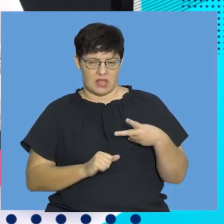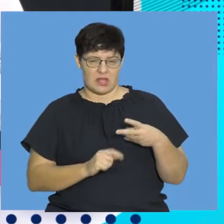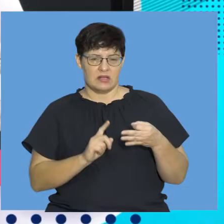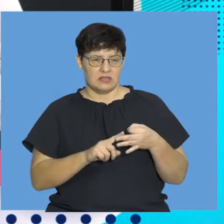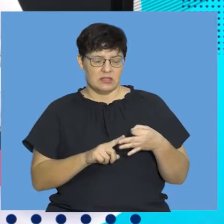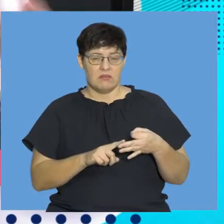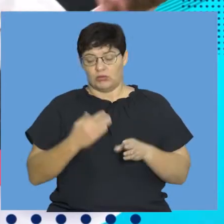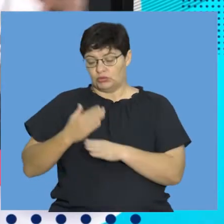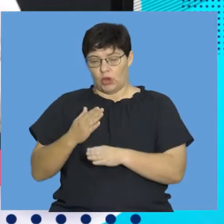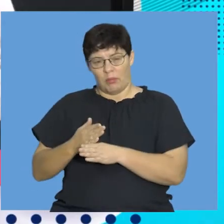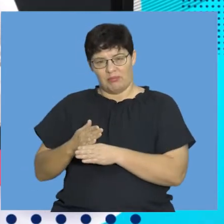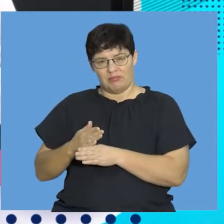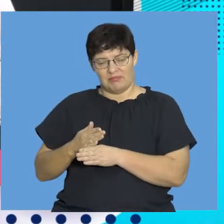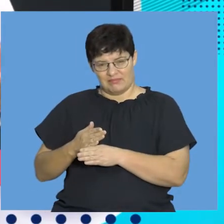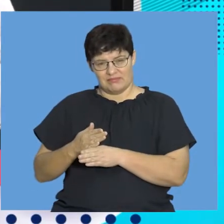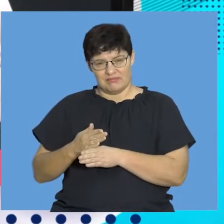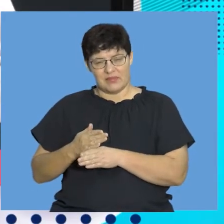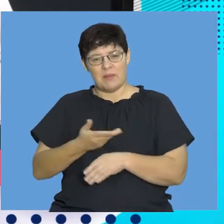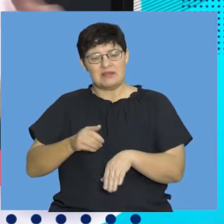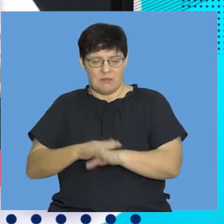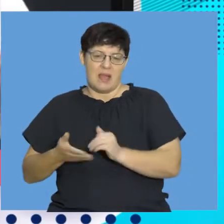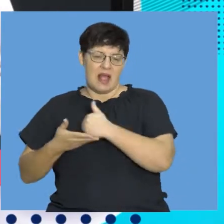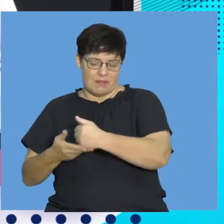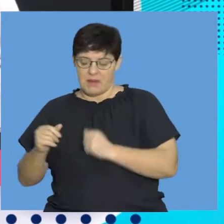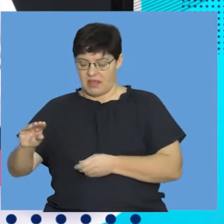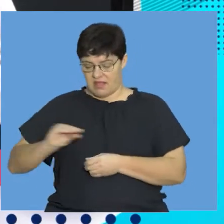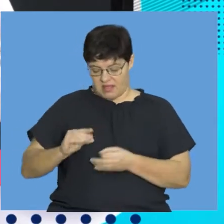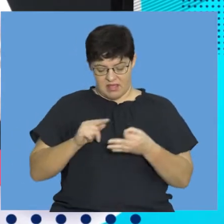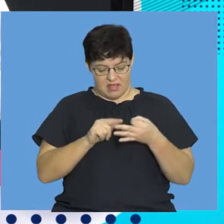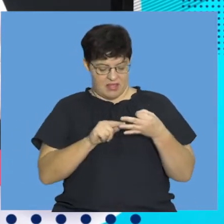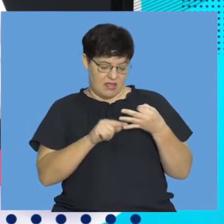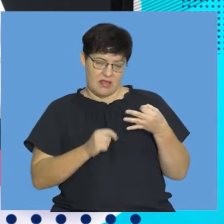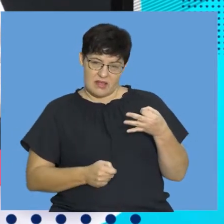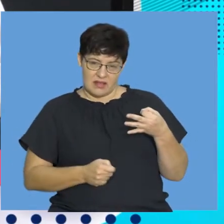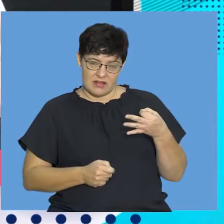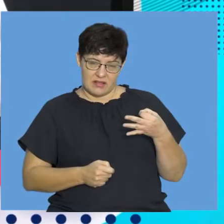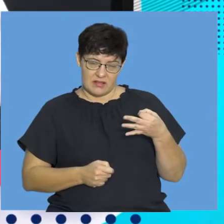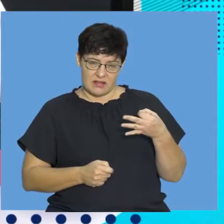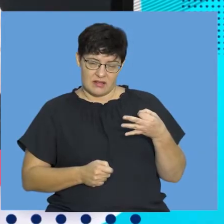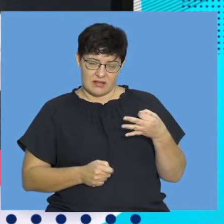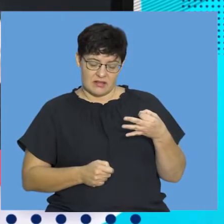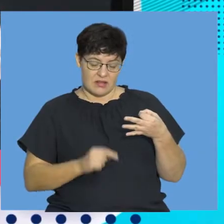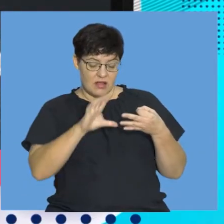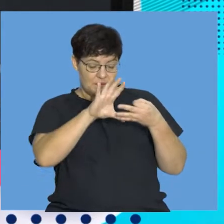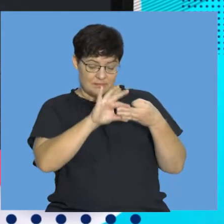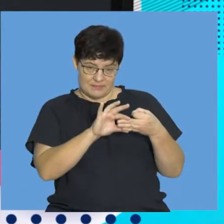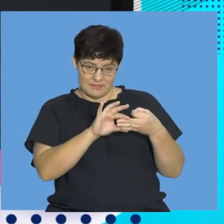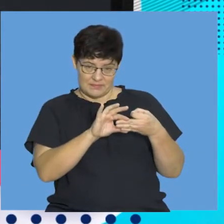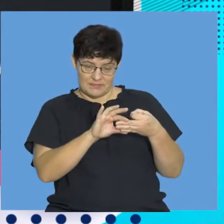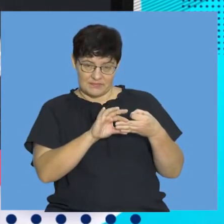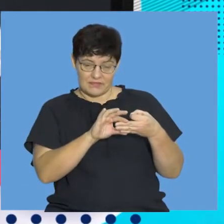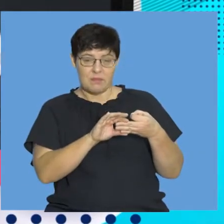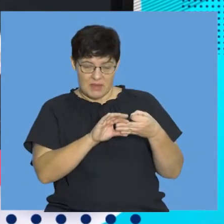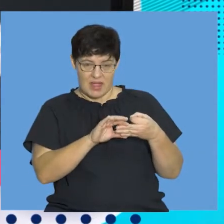part-time occupation where I assist, and I get paid for working in the garden. All of those would be your